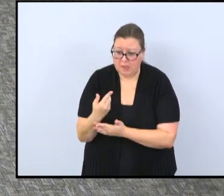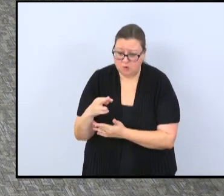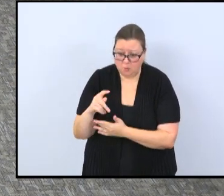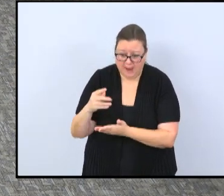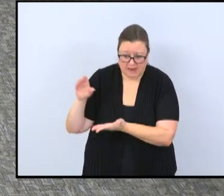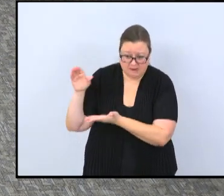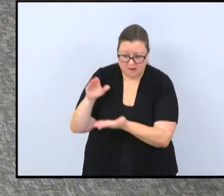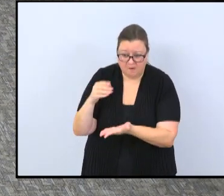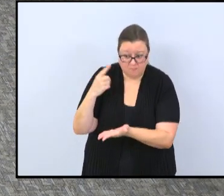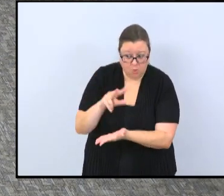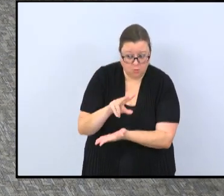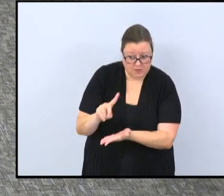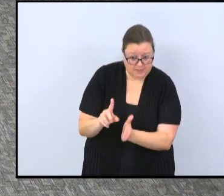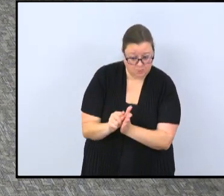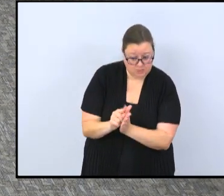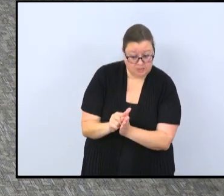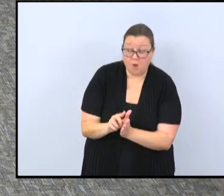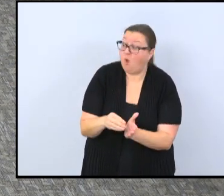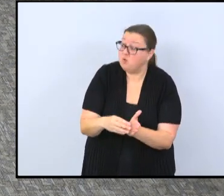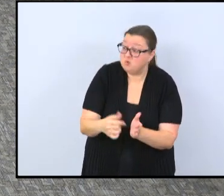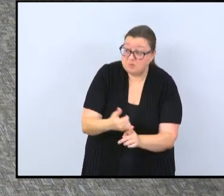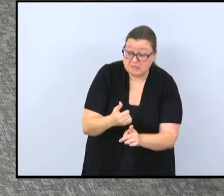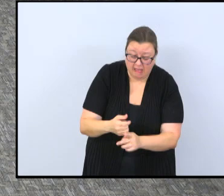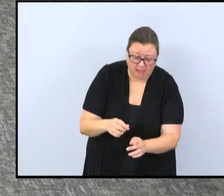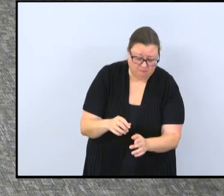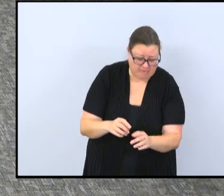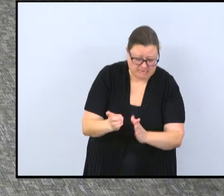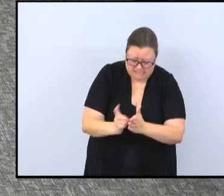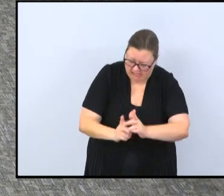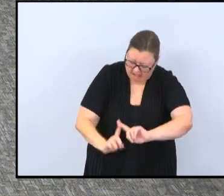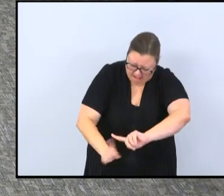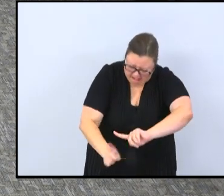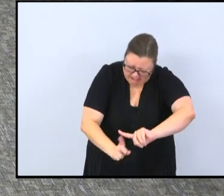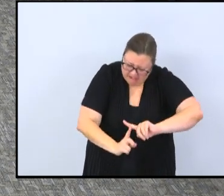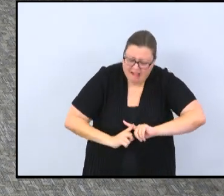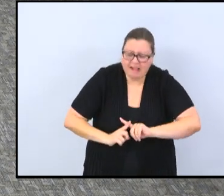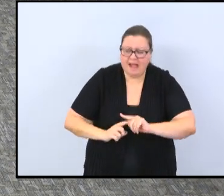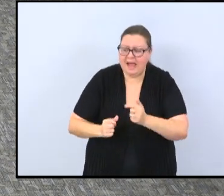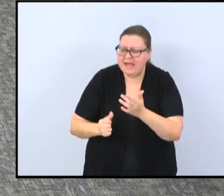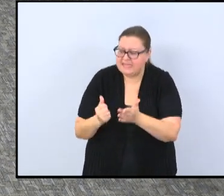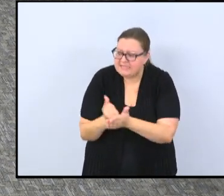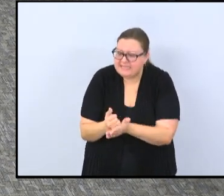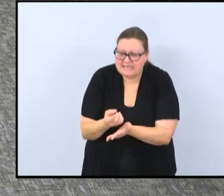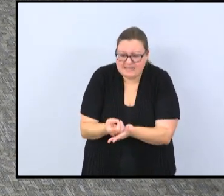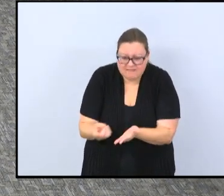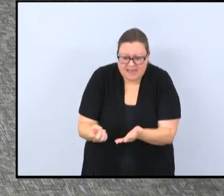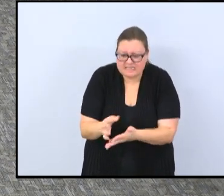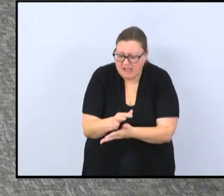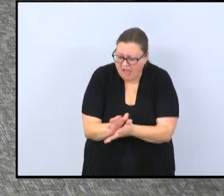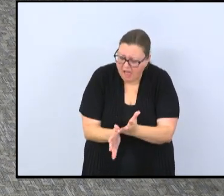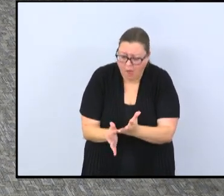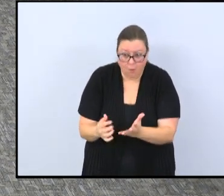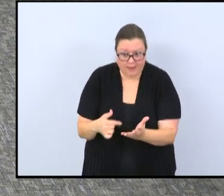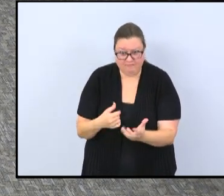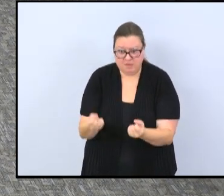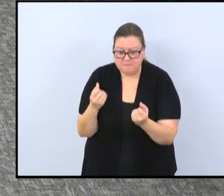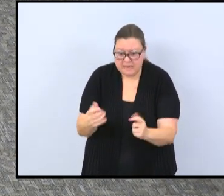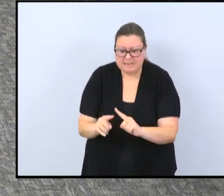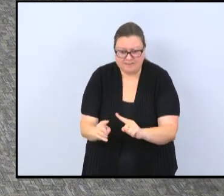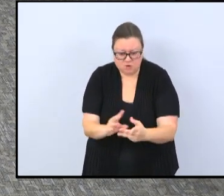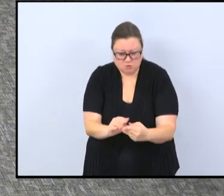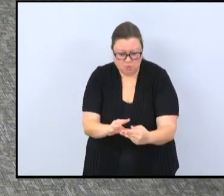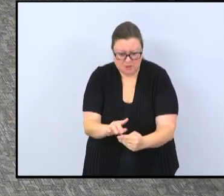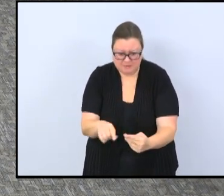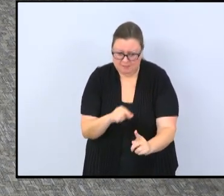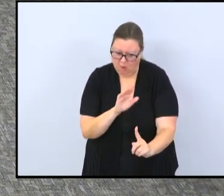banging out designs and assistive devices, and just incredible. We've done several news stories on it, so Mrs. Cannon, you're commended for reaching out and